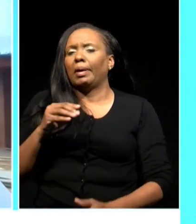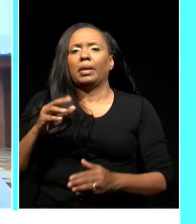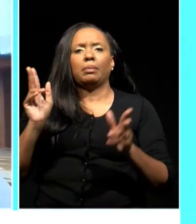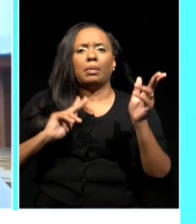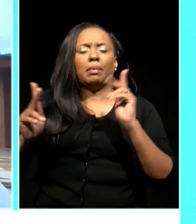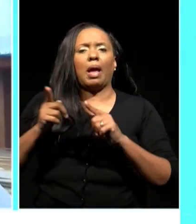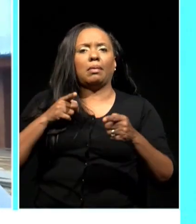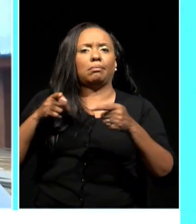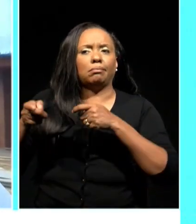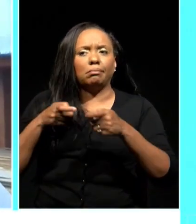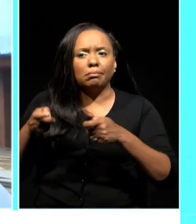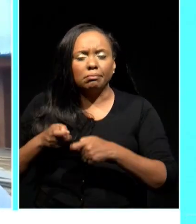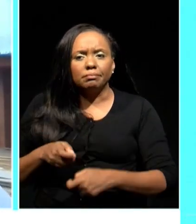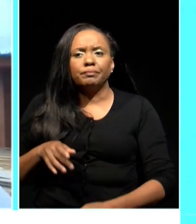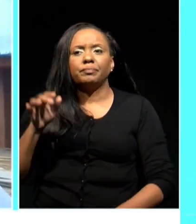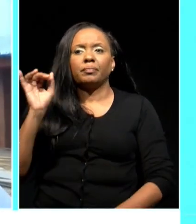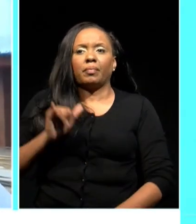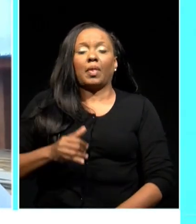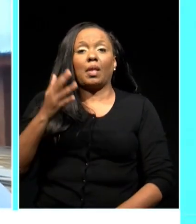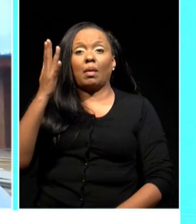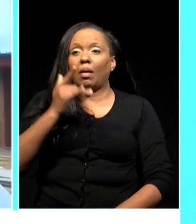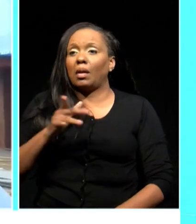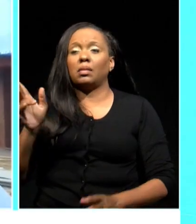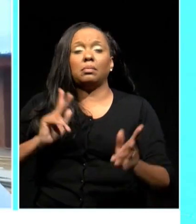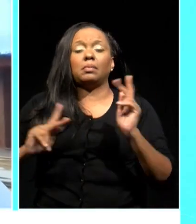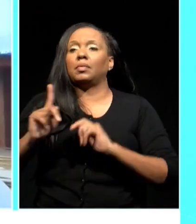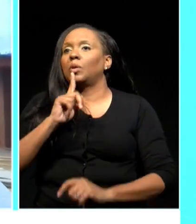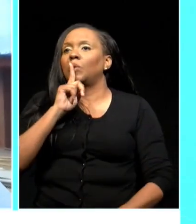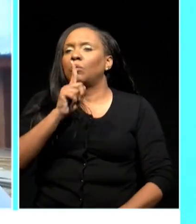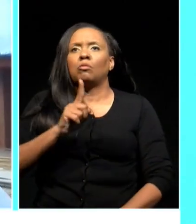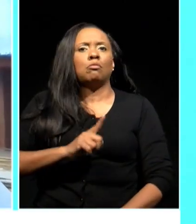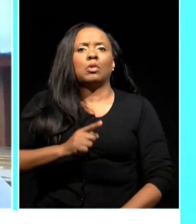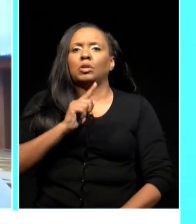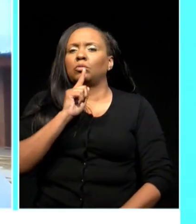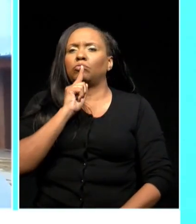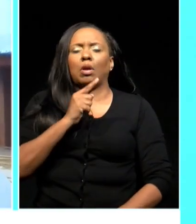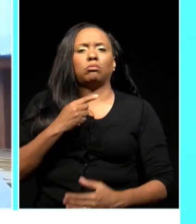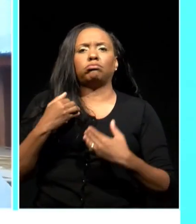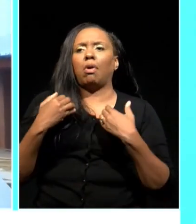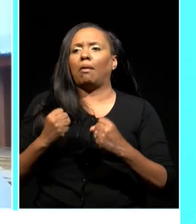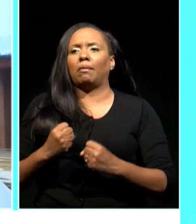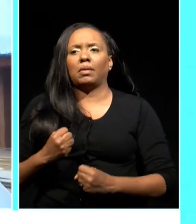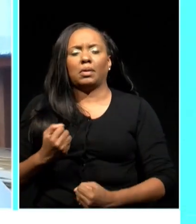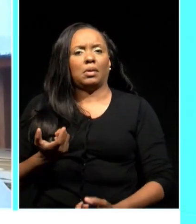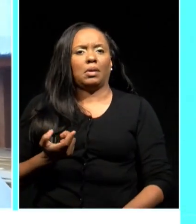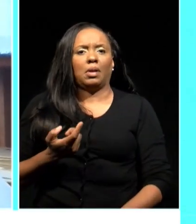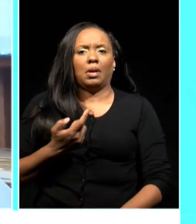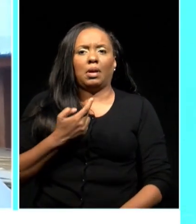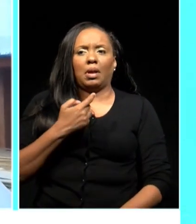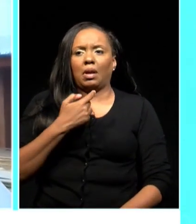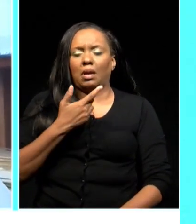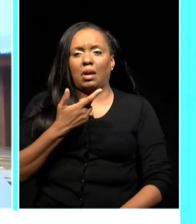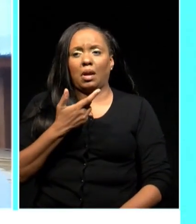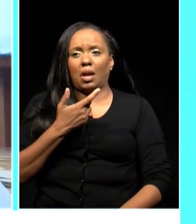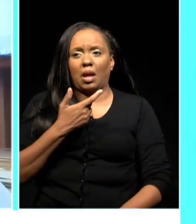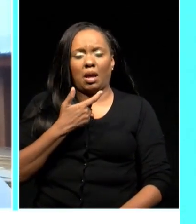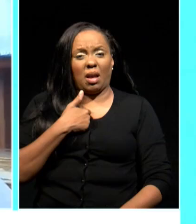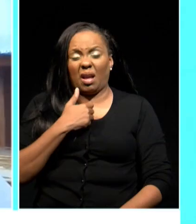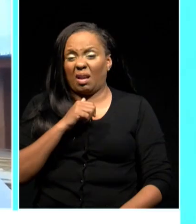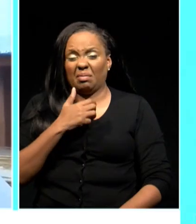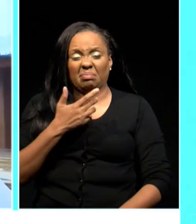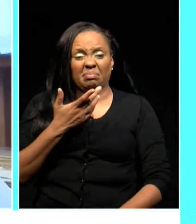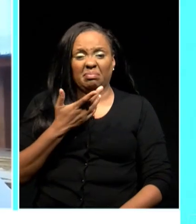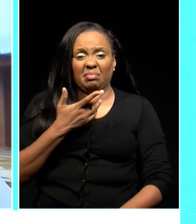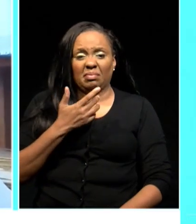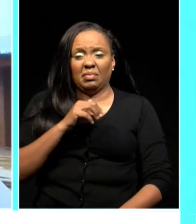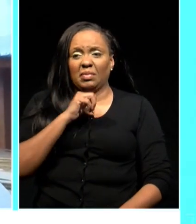that is why the people spoke with such determination. So I don't see that aspect of it when you look at it in that way as it